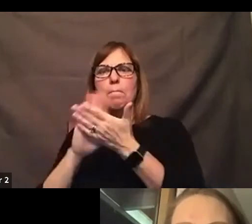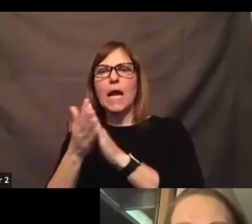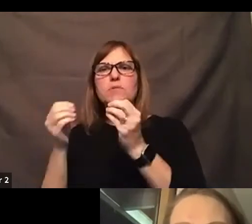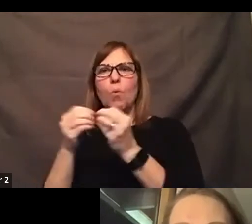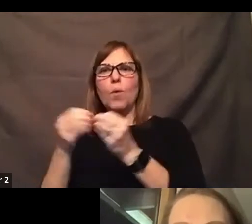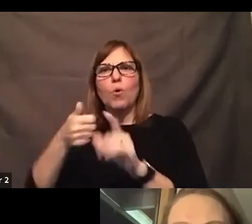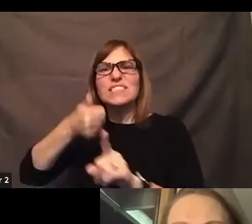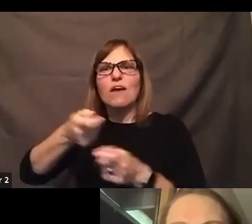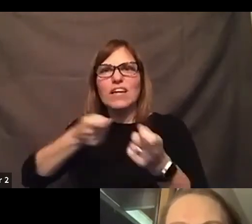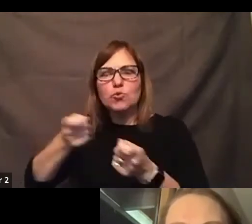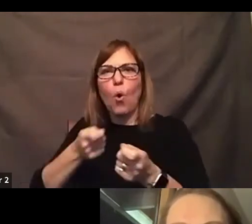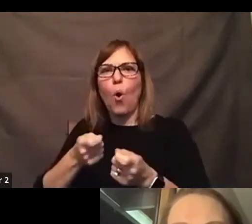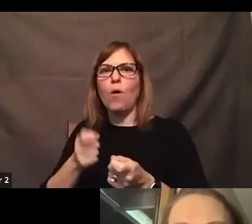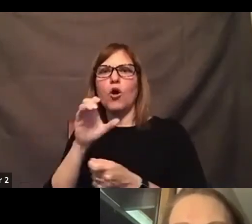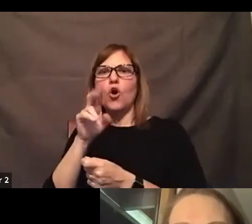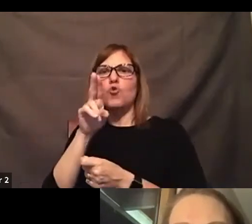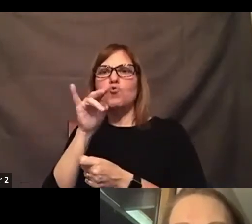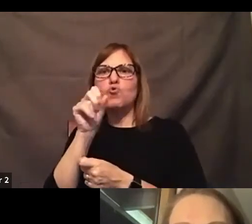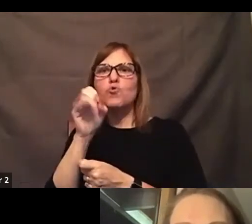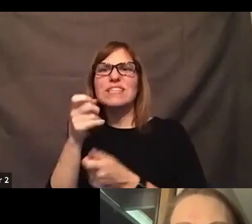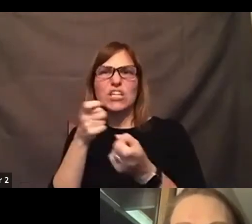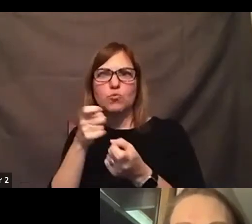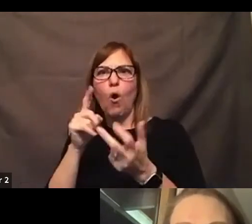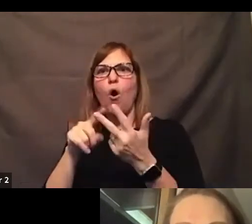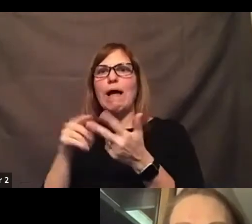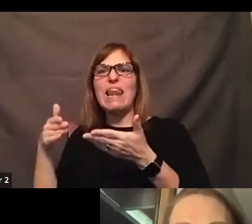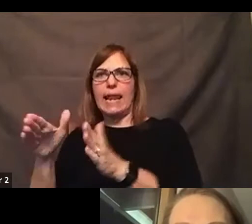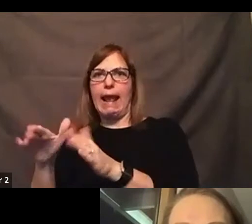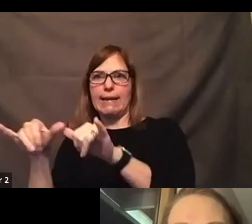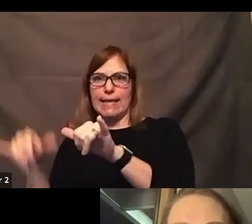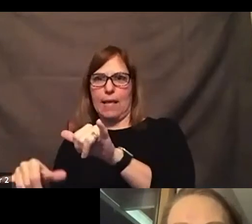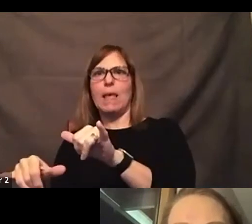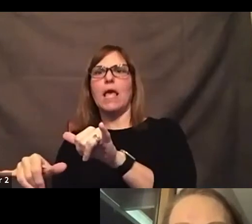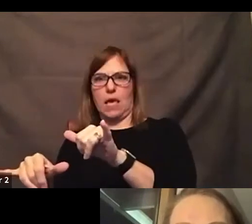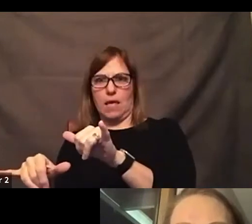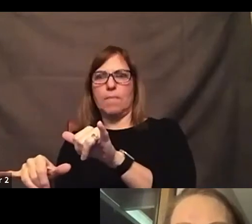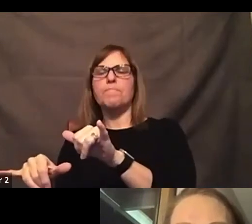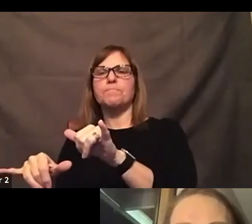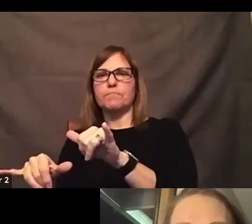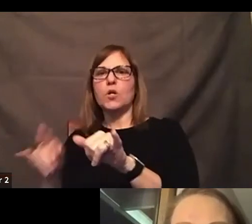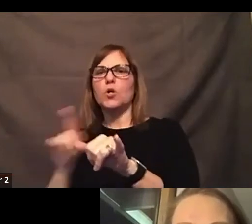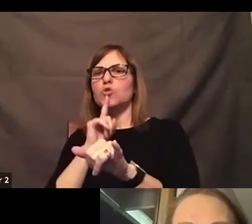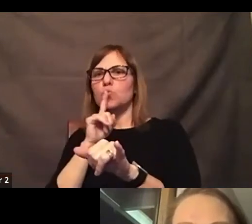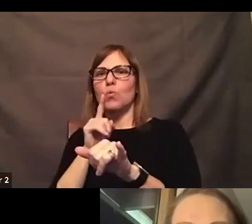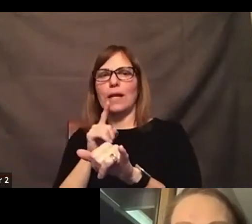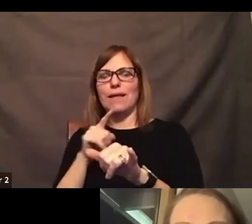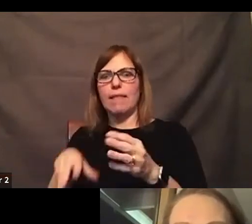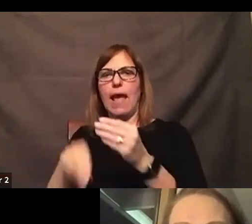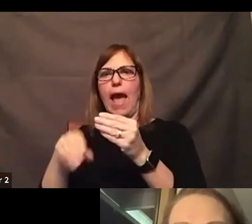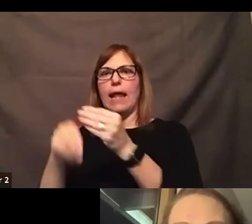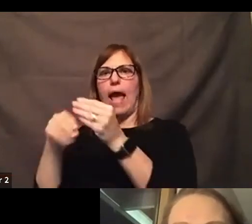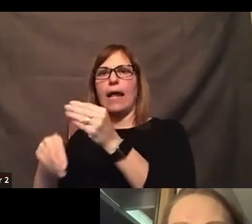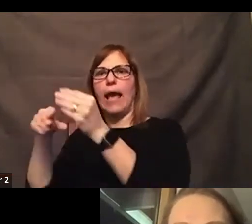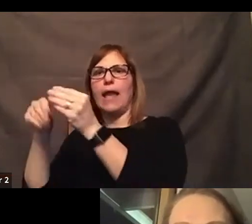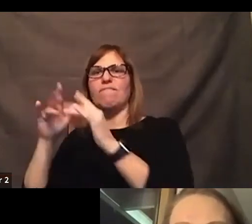lane keeping or so forth. And at a certain point, you start having more than one assistance system. So adaptive